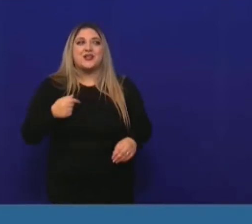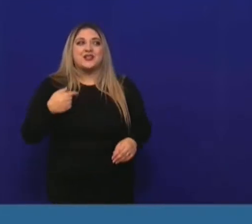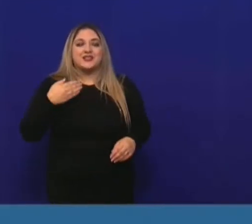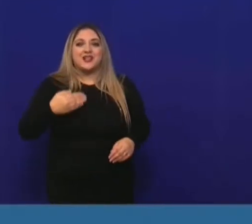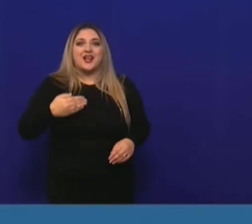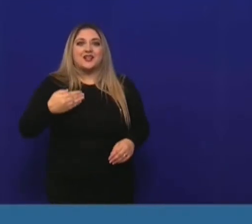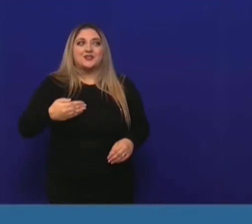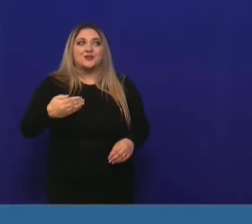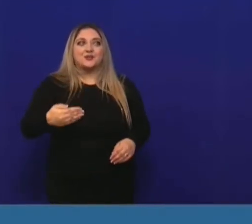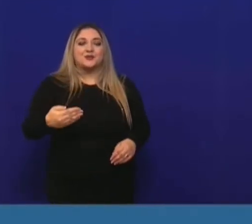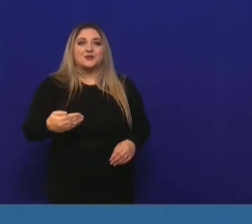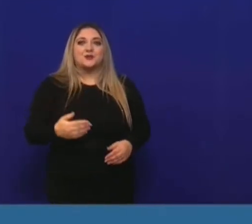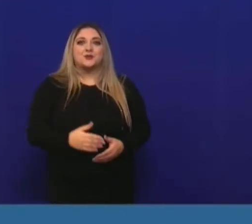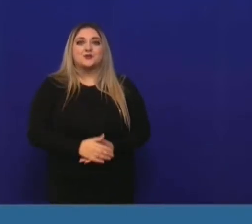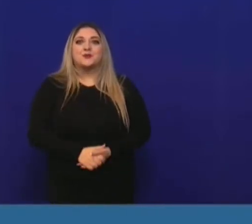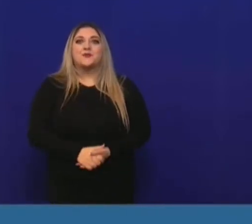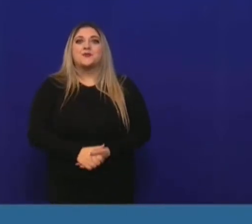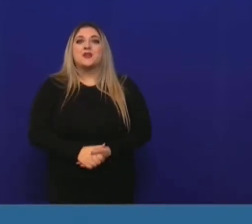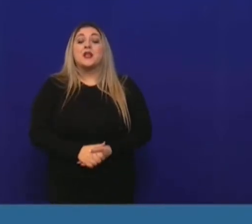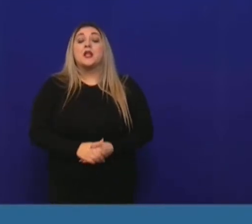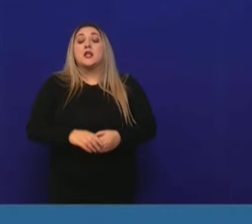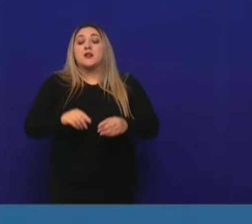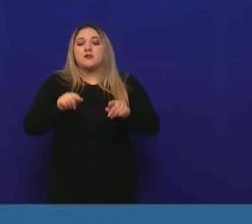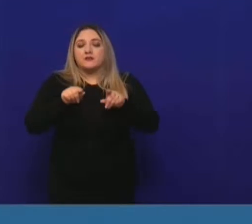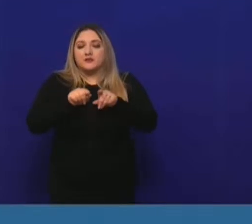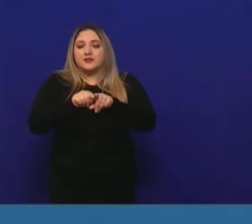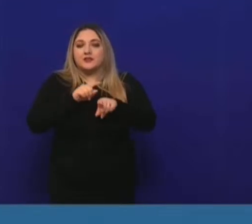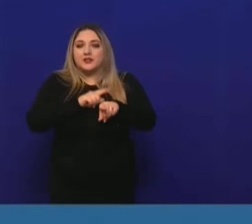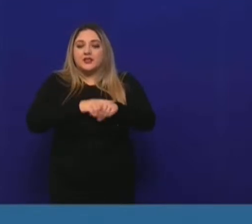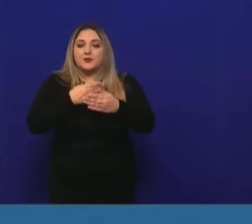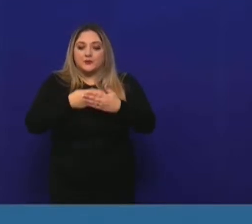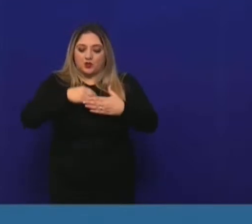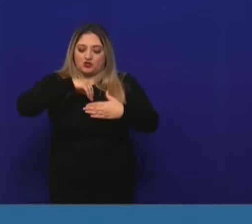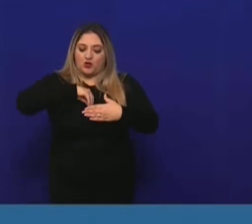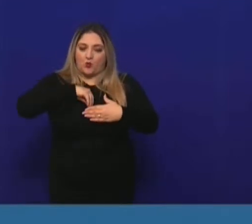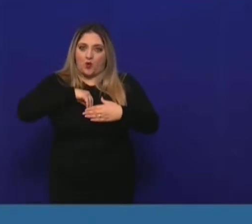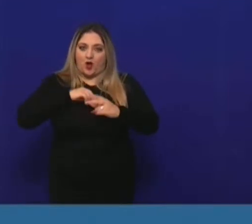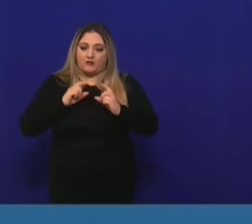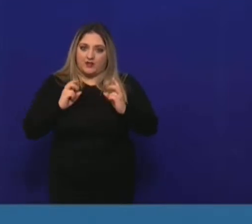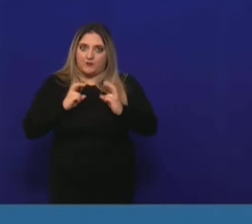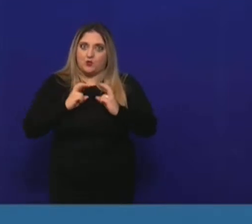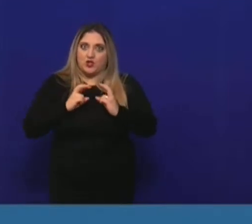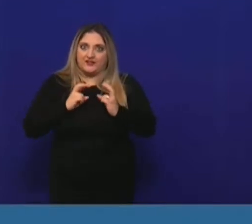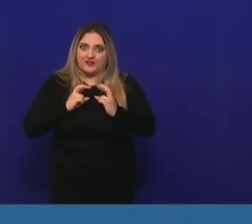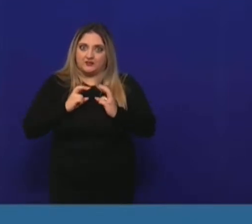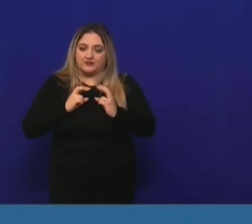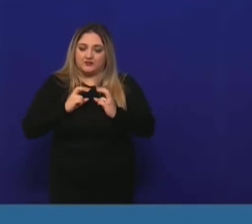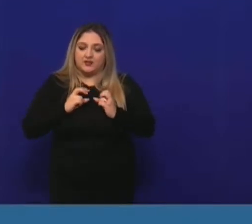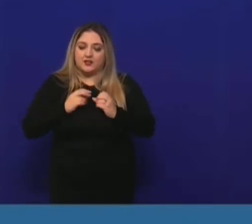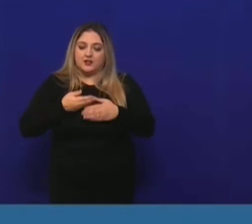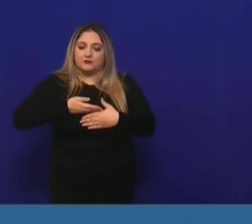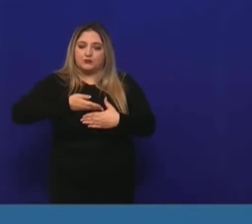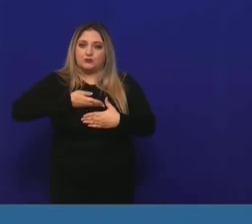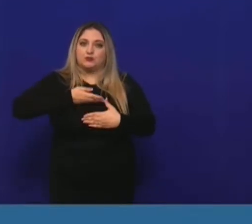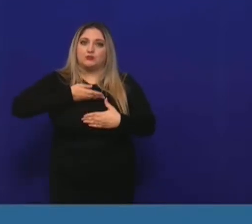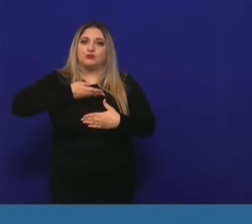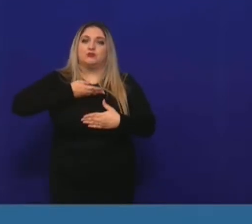bil-mod il-mod tibda tibni ftit immunità u hemmhekk huwa stabbilit li b'wieħed ieħor ikollok